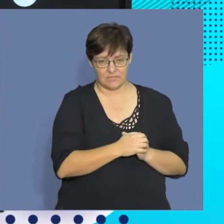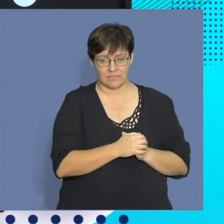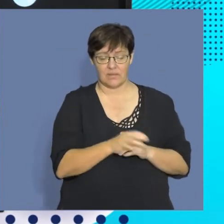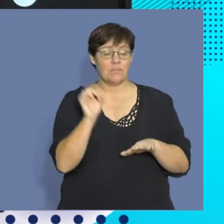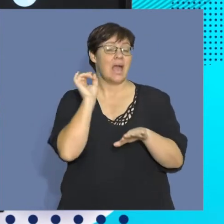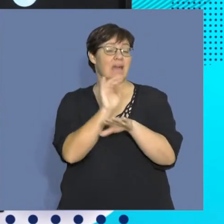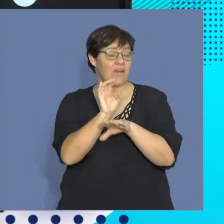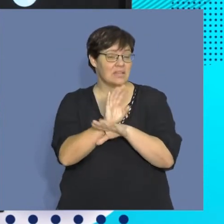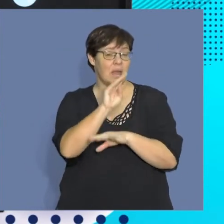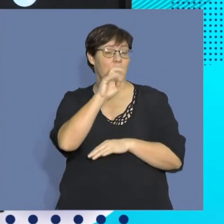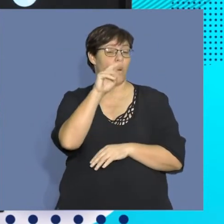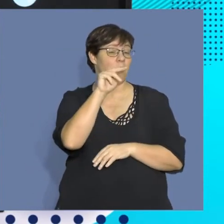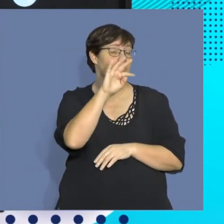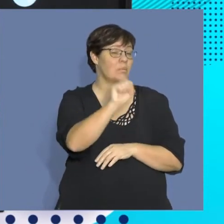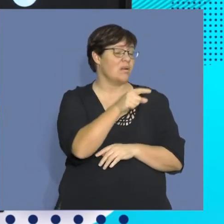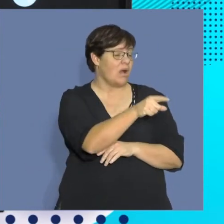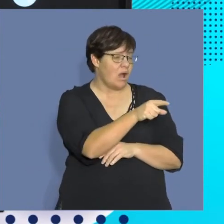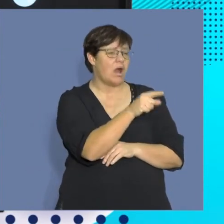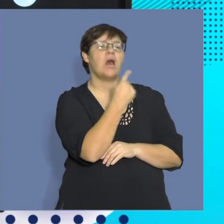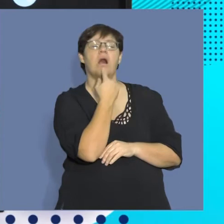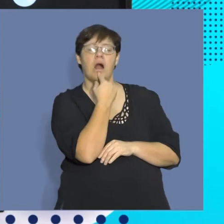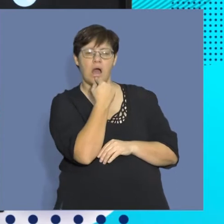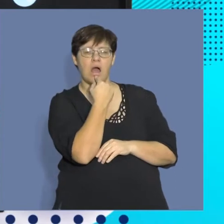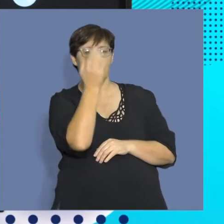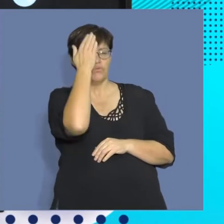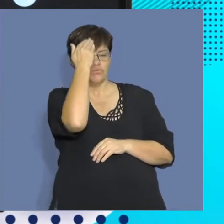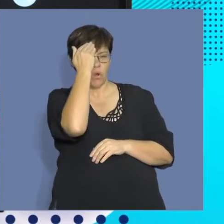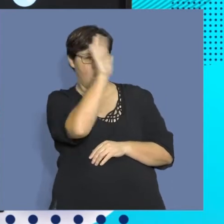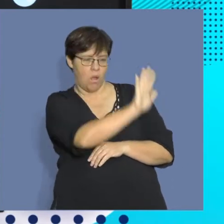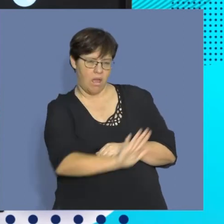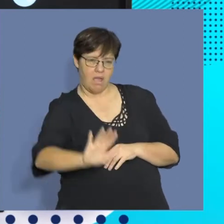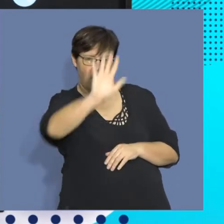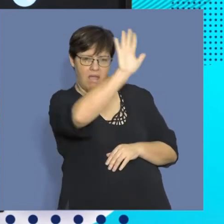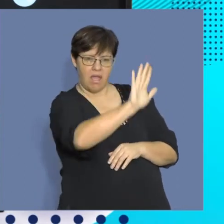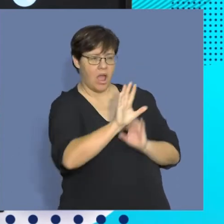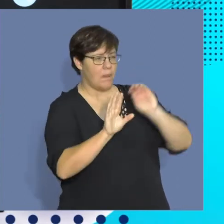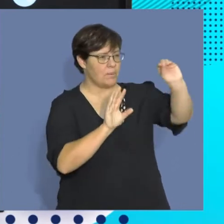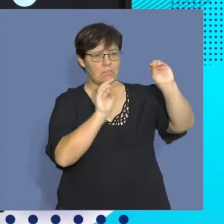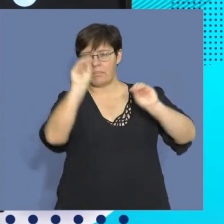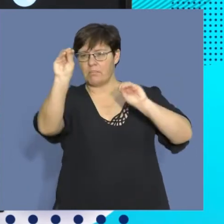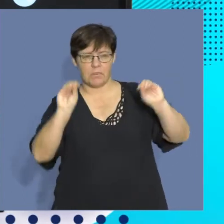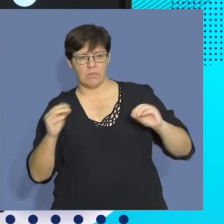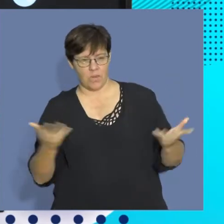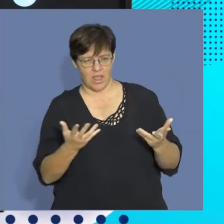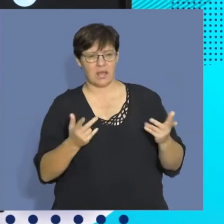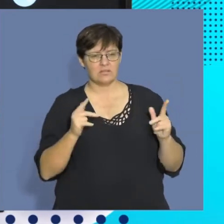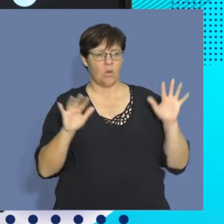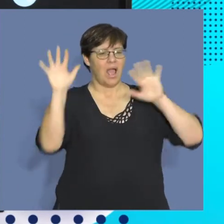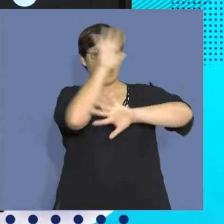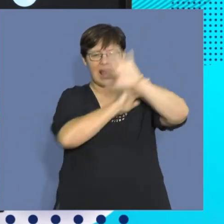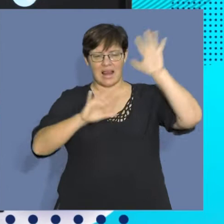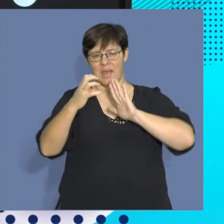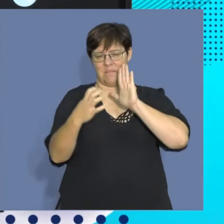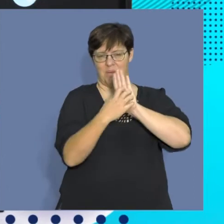on learning the biomes would be to first be familiar with the geographical location of these biomes. So create a color